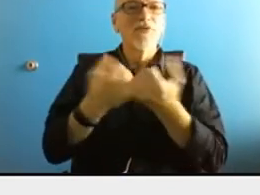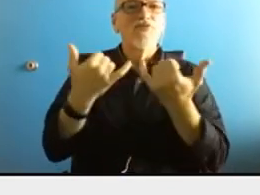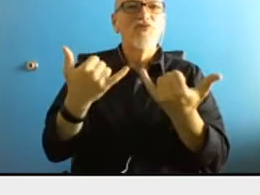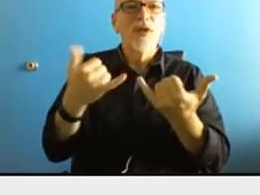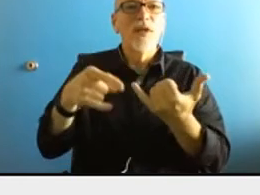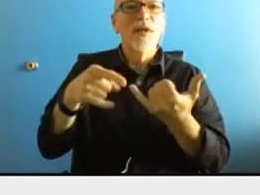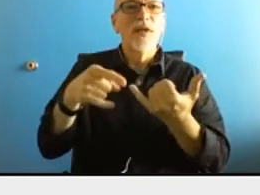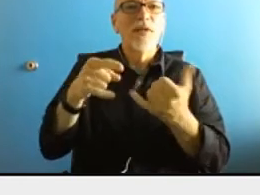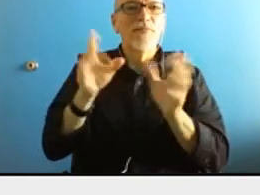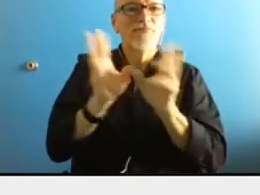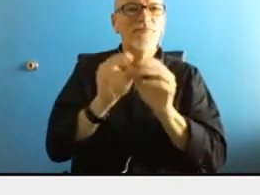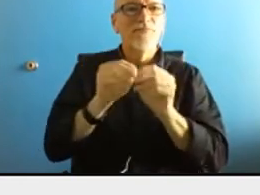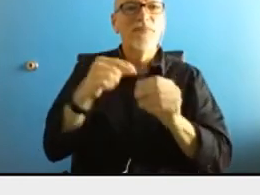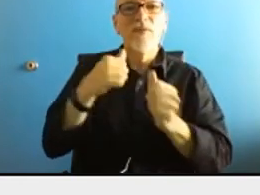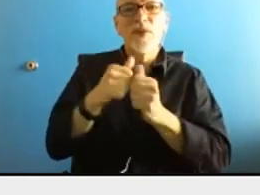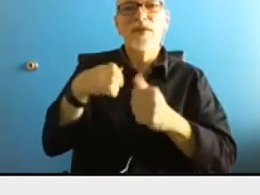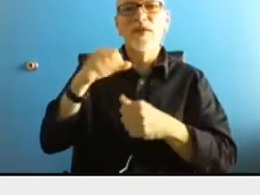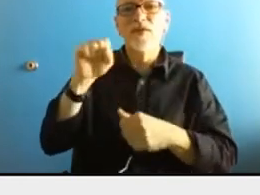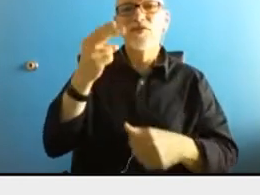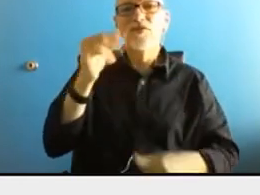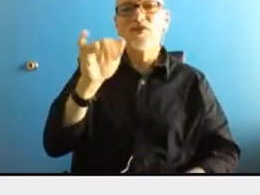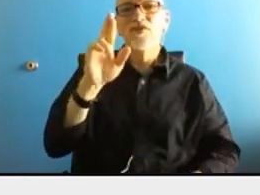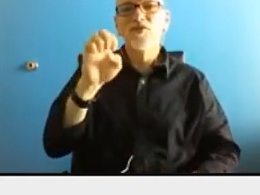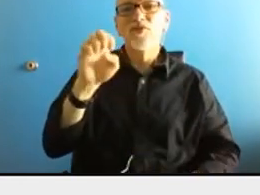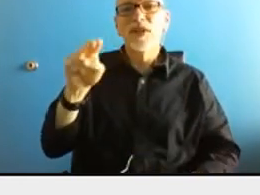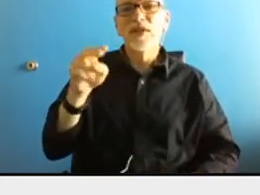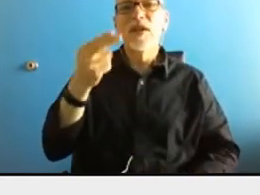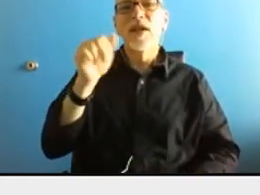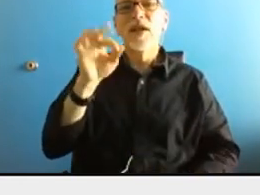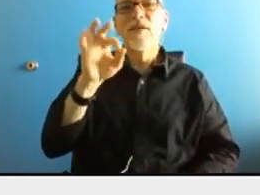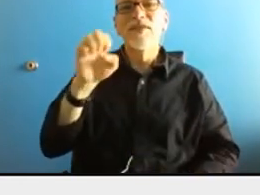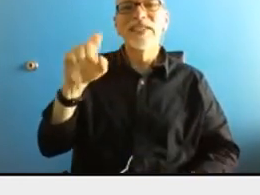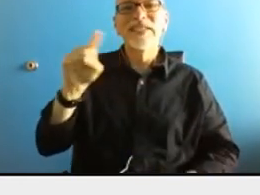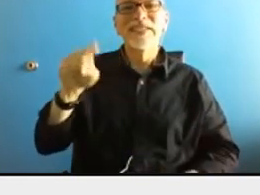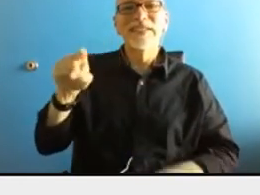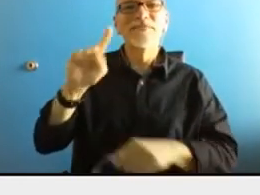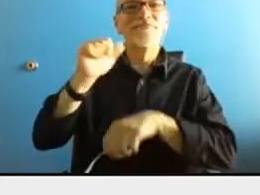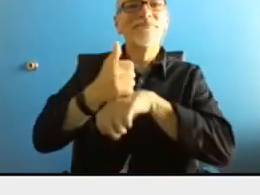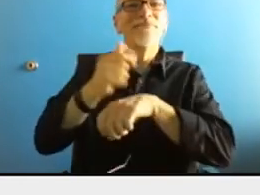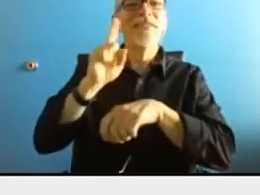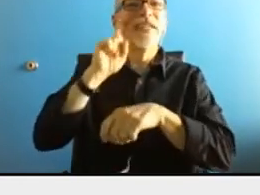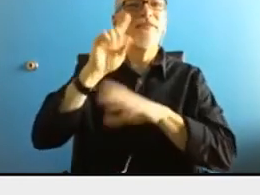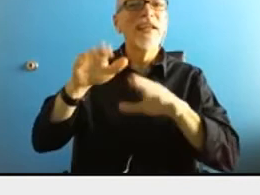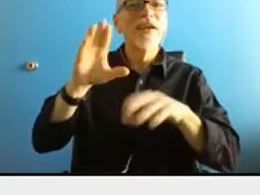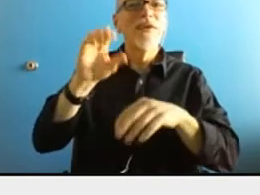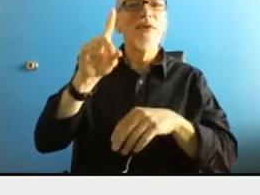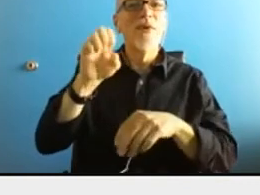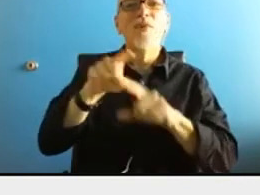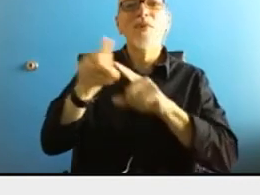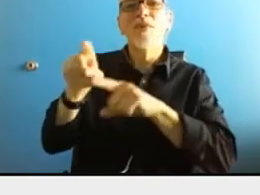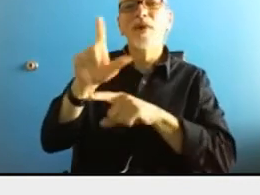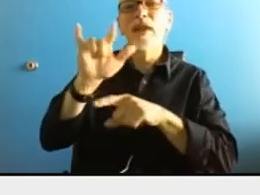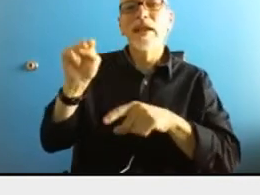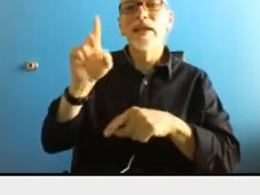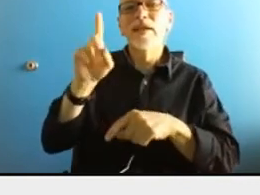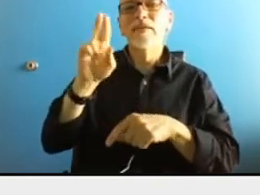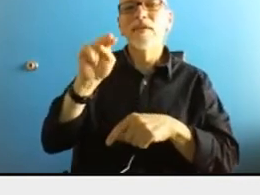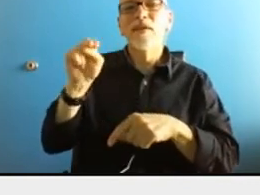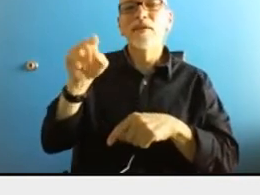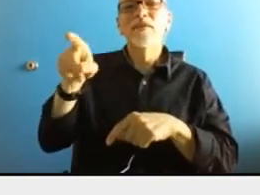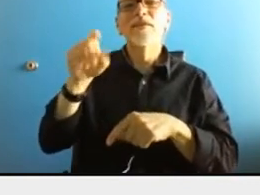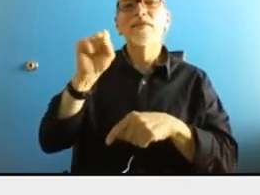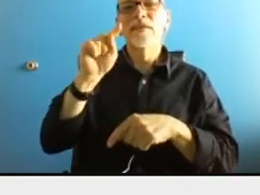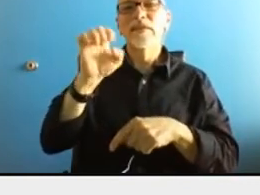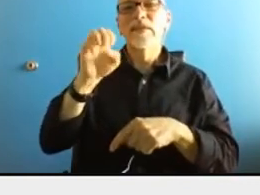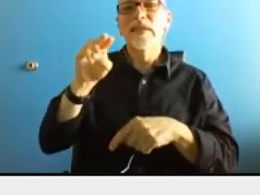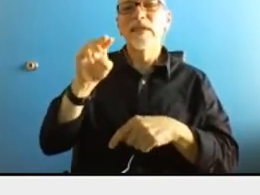me Shireen Hafiz, founder of Deaf Kids Code, and Lynn Dunn, the STEM Outreach Coordinator for the NRS